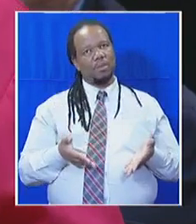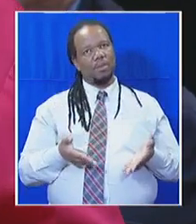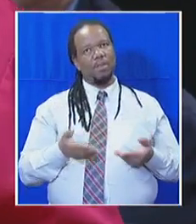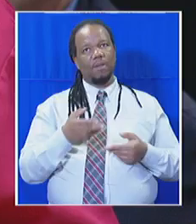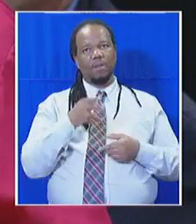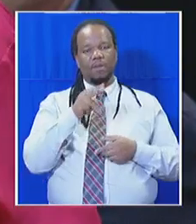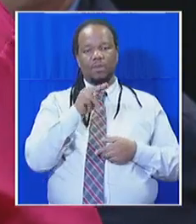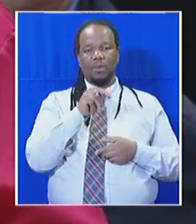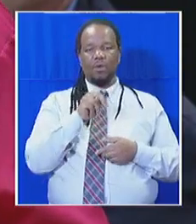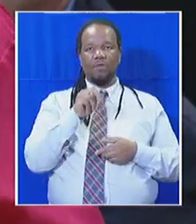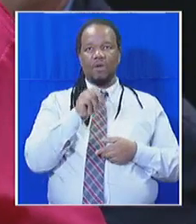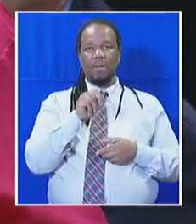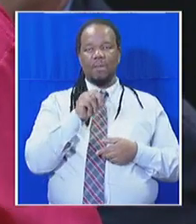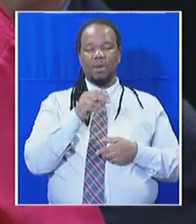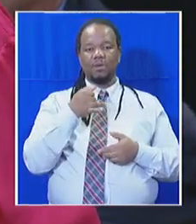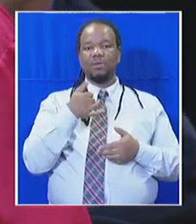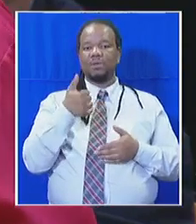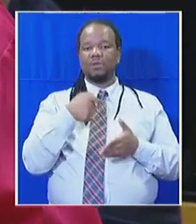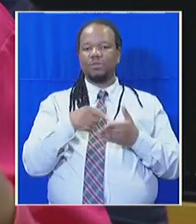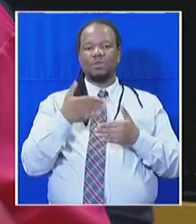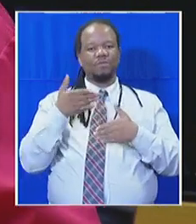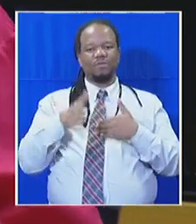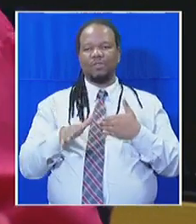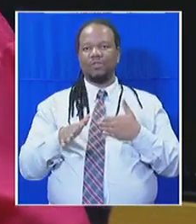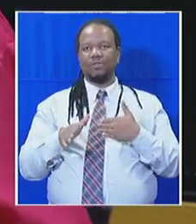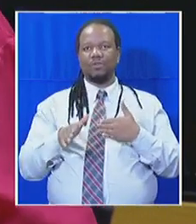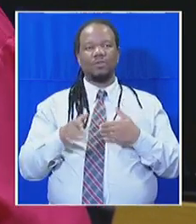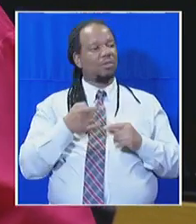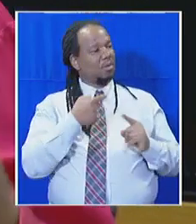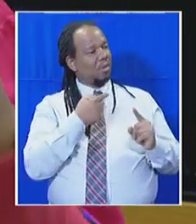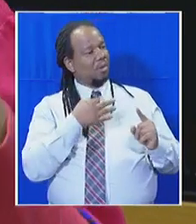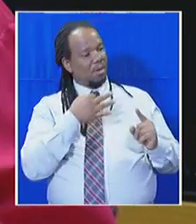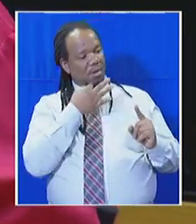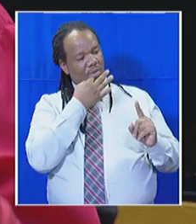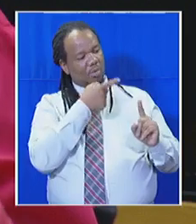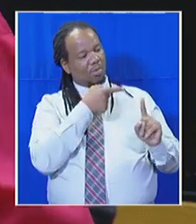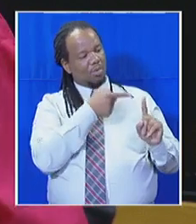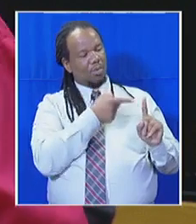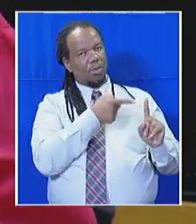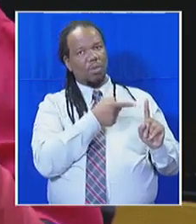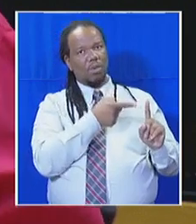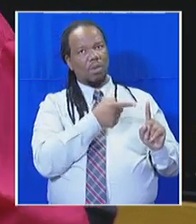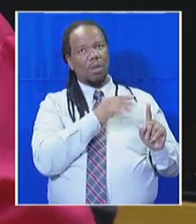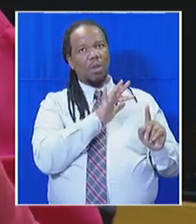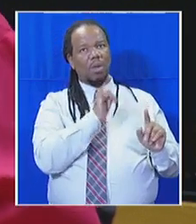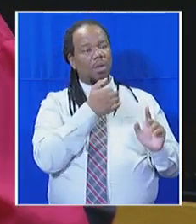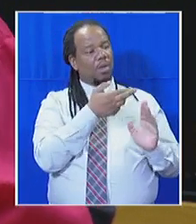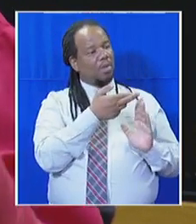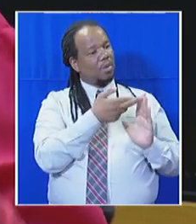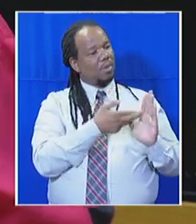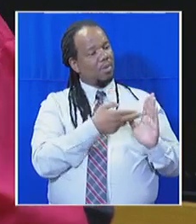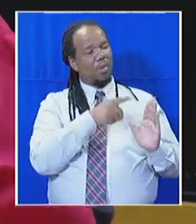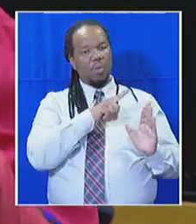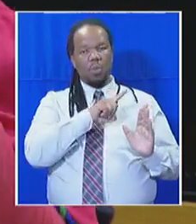November, and that 6 weeks has come and passed. And I even said to you, are you hiding the report because SATU